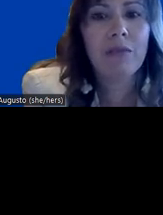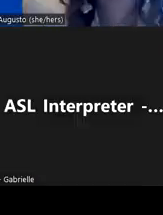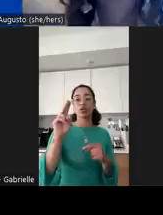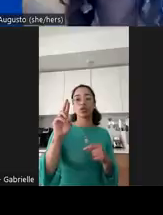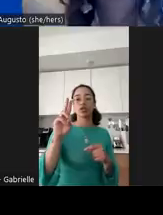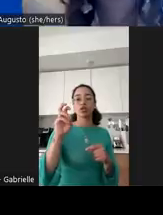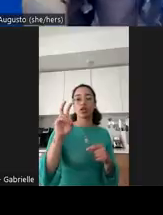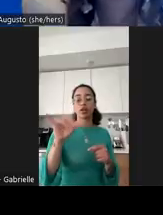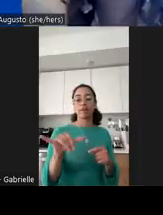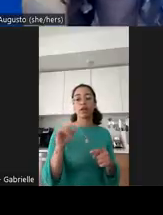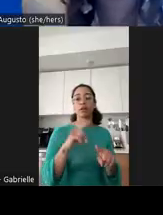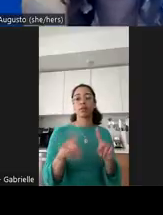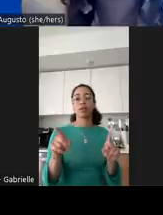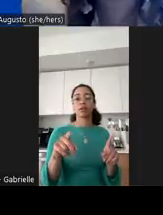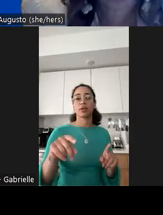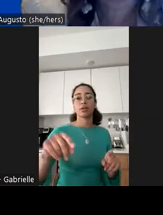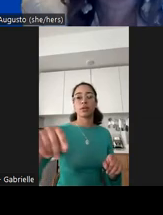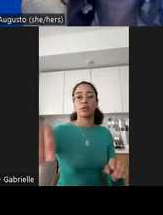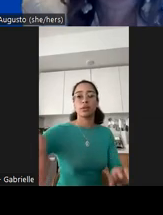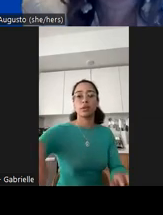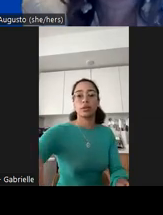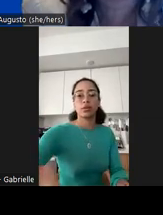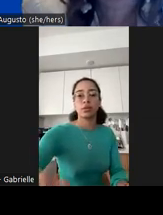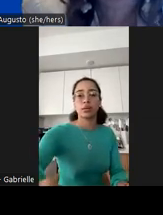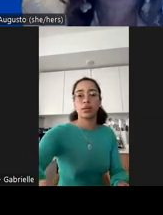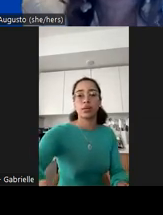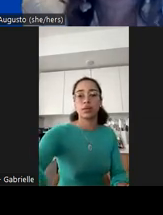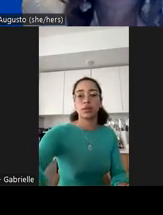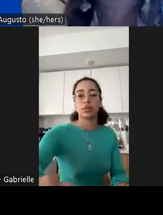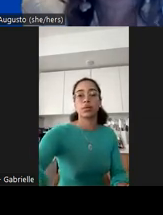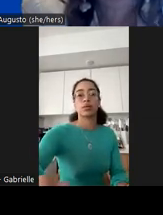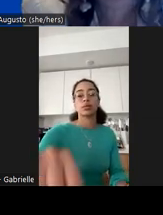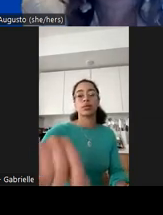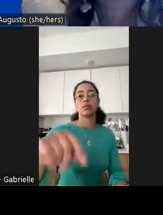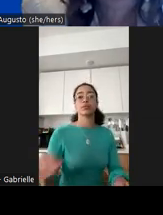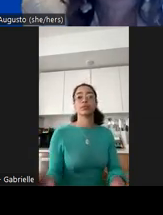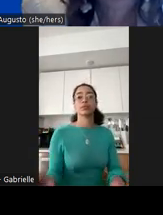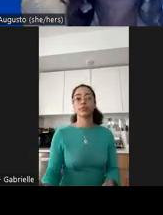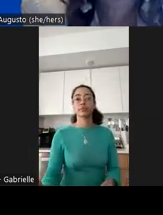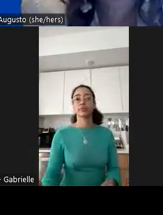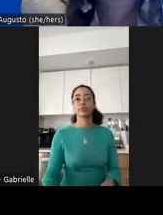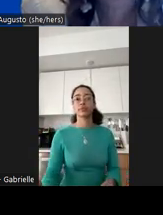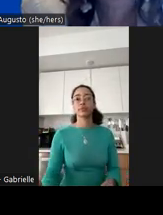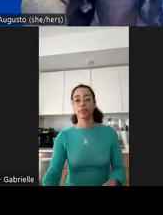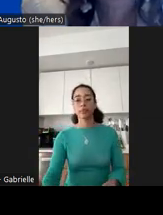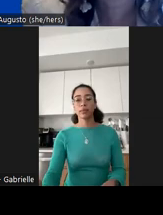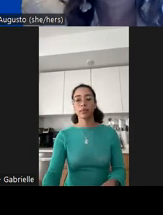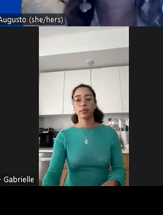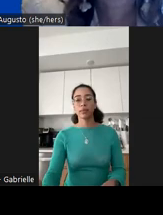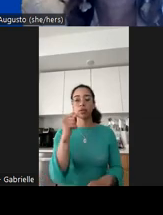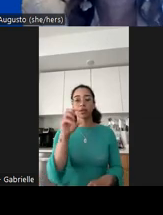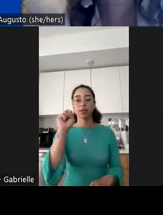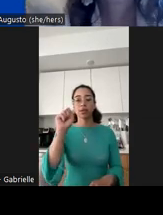areas of where feedback can be received, I think would be helpful for them. Thanks for that, Marina. Absolutely. Yeah. So the stakeholder process, that